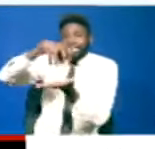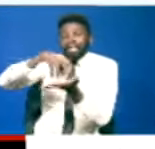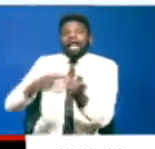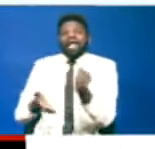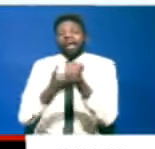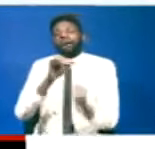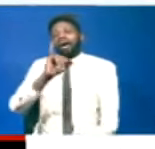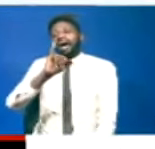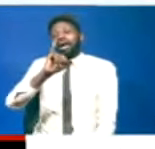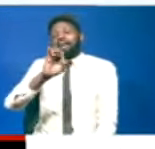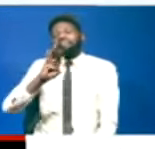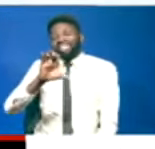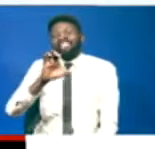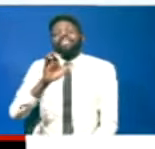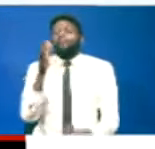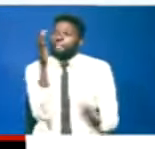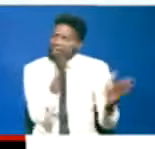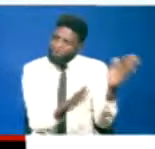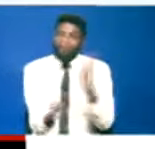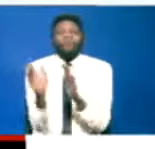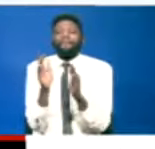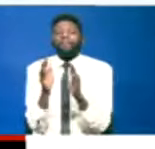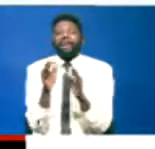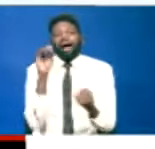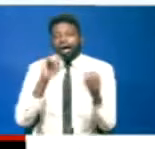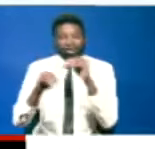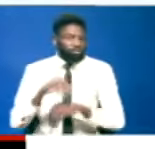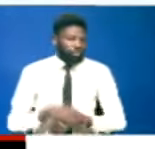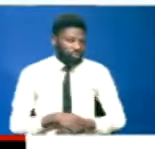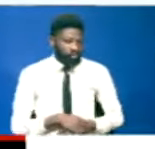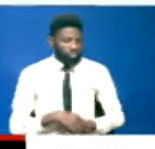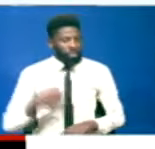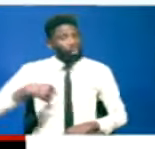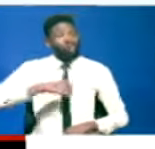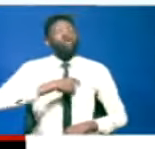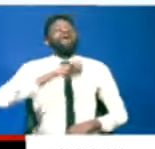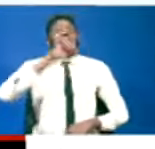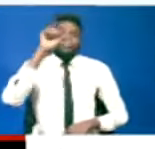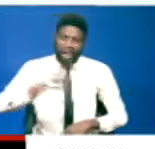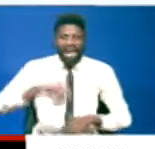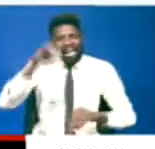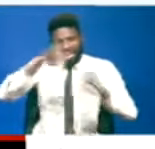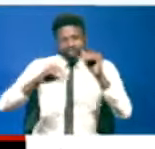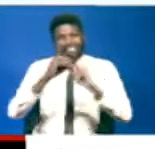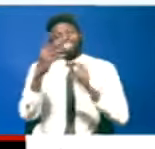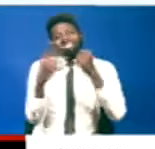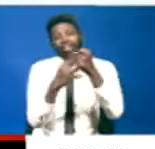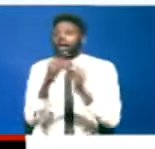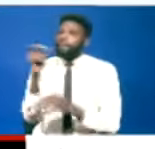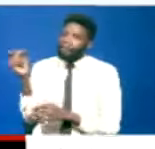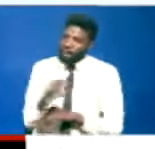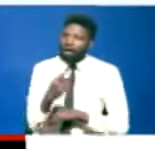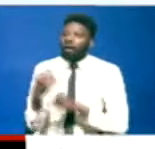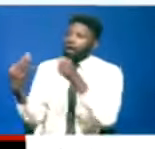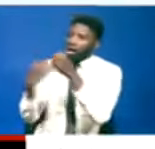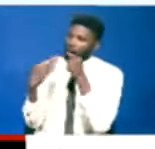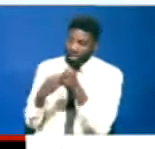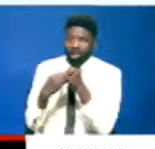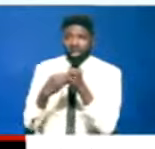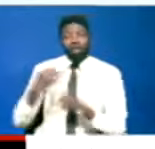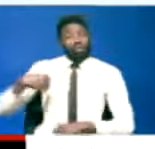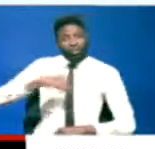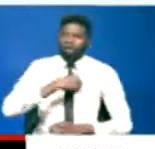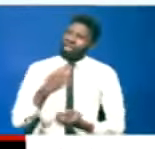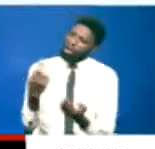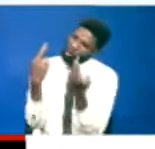on 9th of August, and that then we hope the judiciary will fast track whatever decisions they have to make